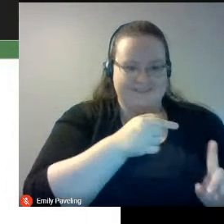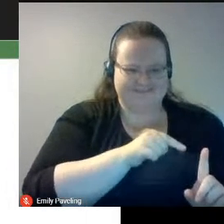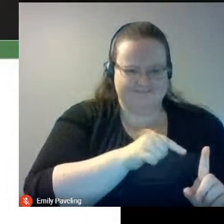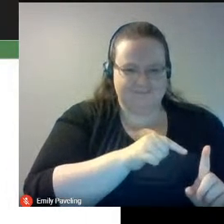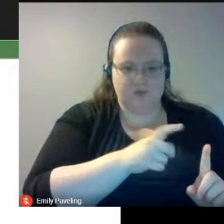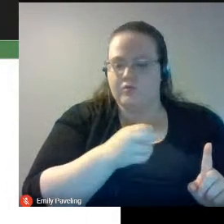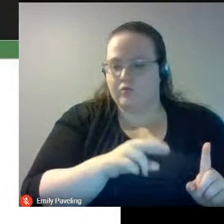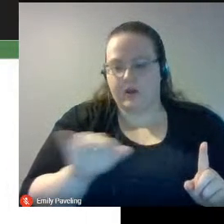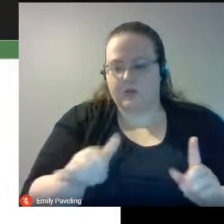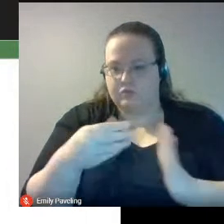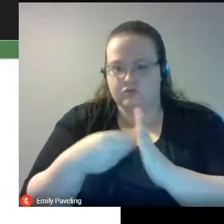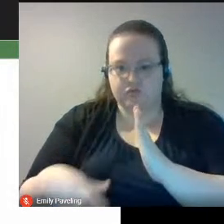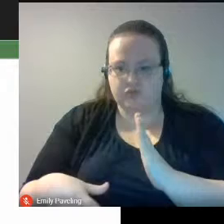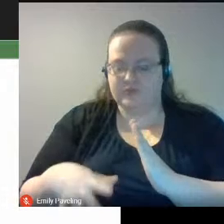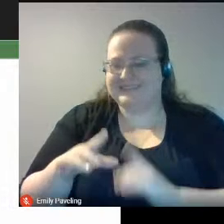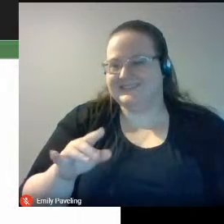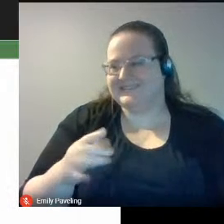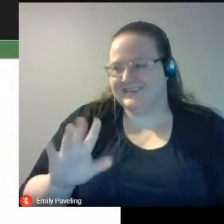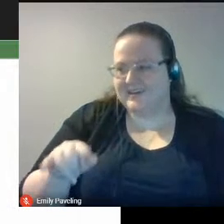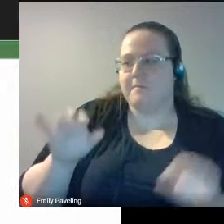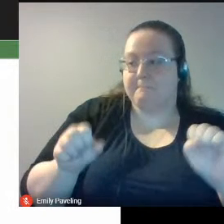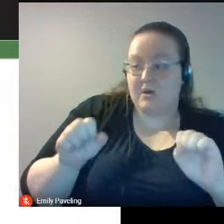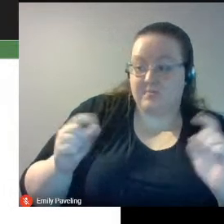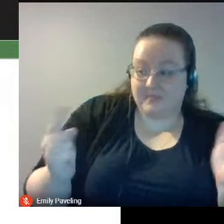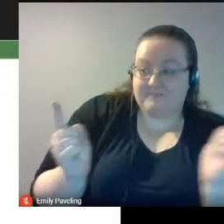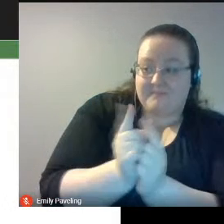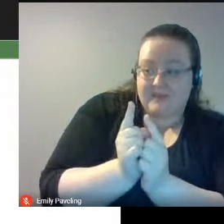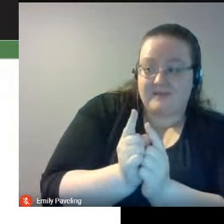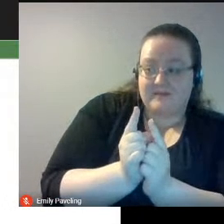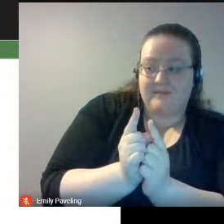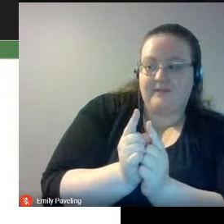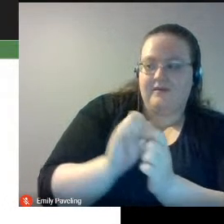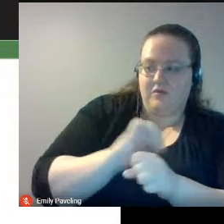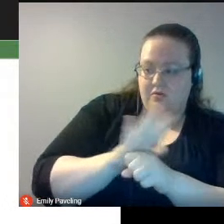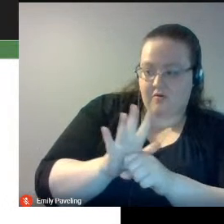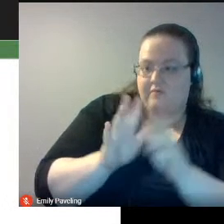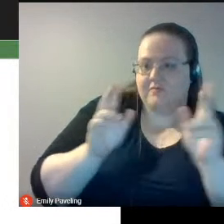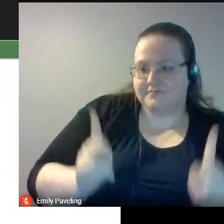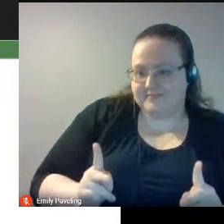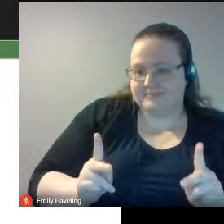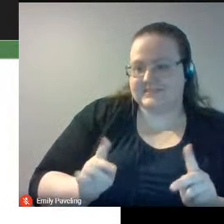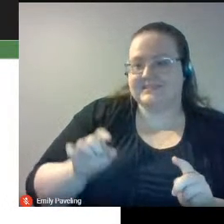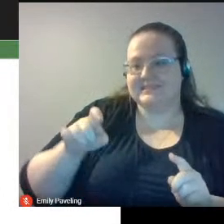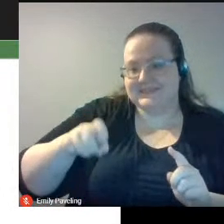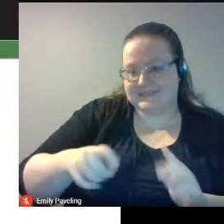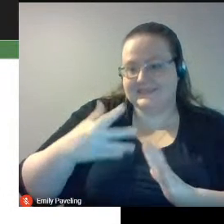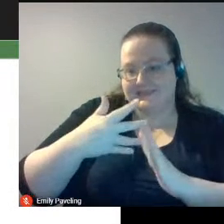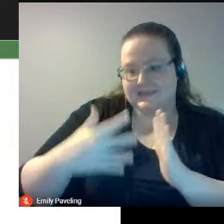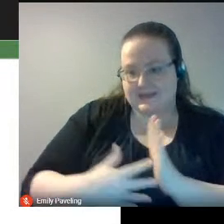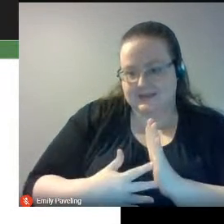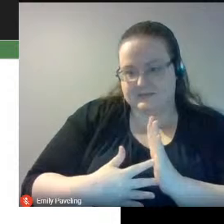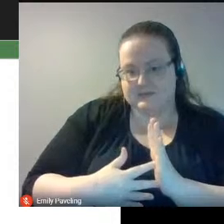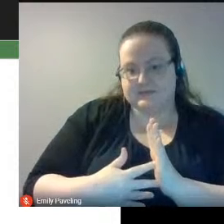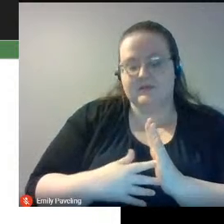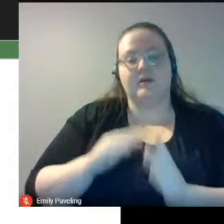hospital-based assessment centers. Contact information for these centers is available on